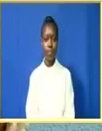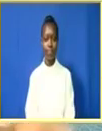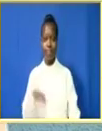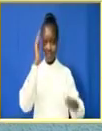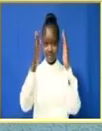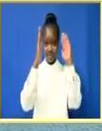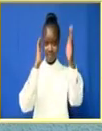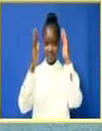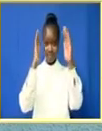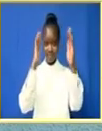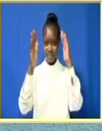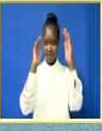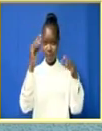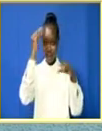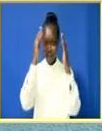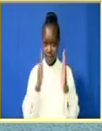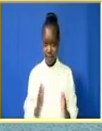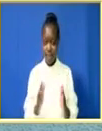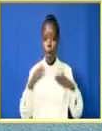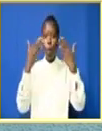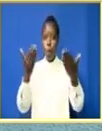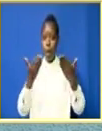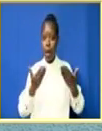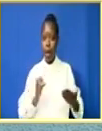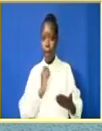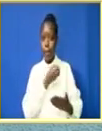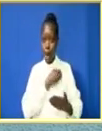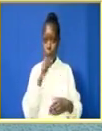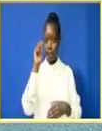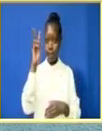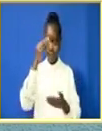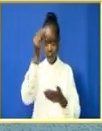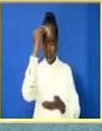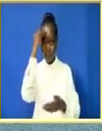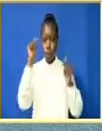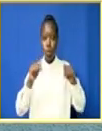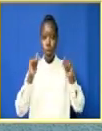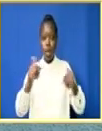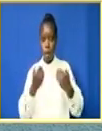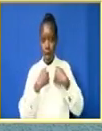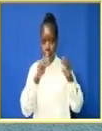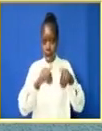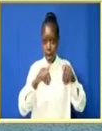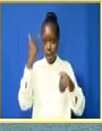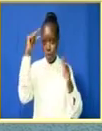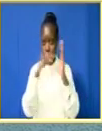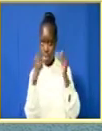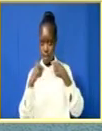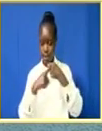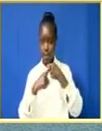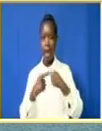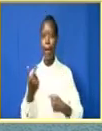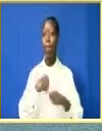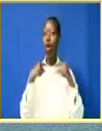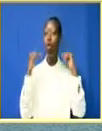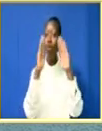Hola! Hello, learners, and welcome to Remote Learning. Today, we have Agriculture for Grade 6. I will